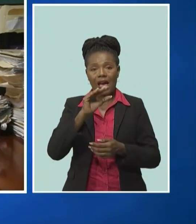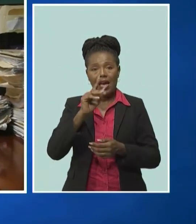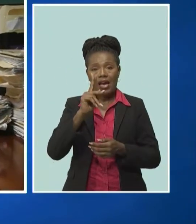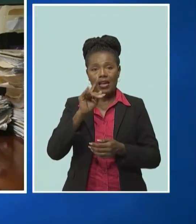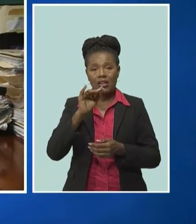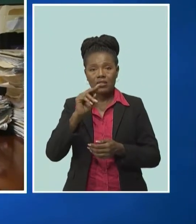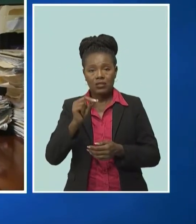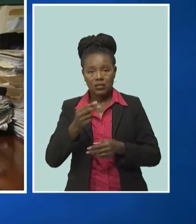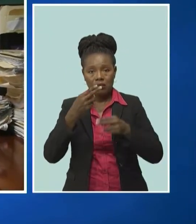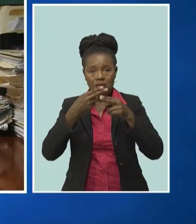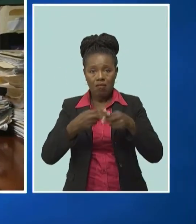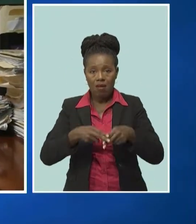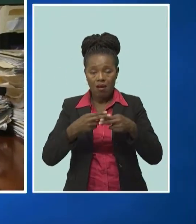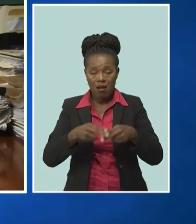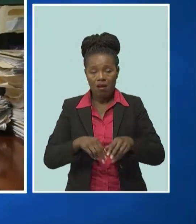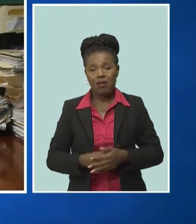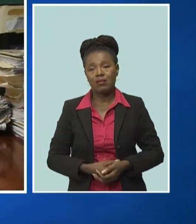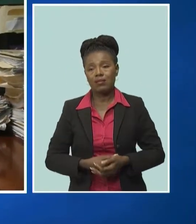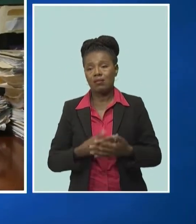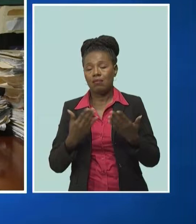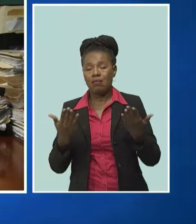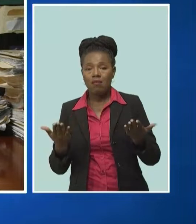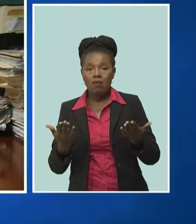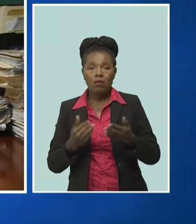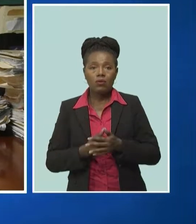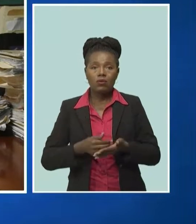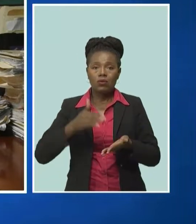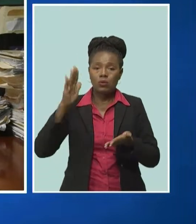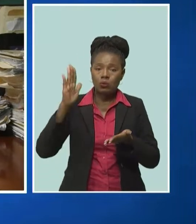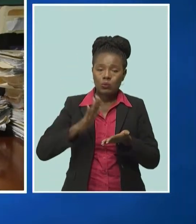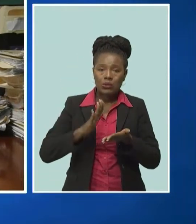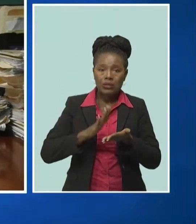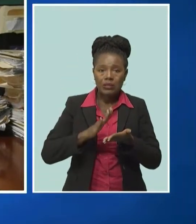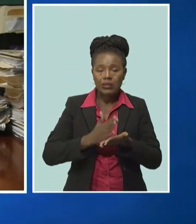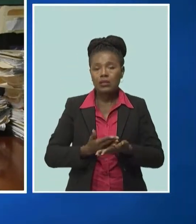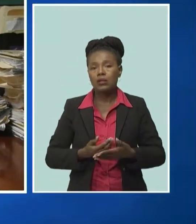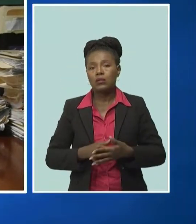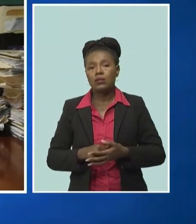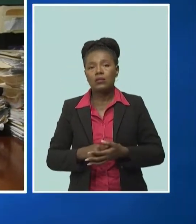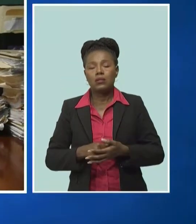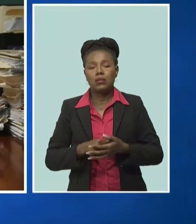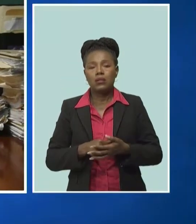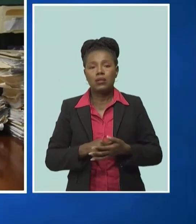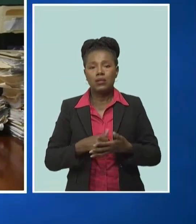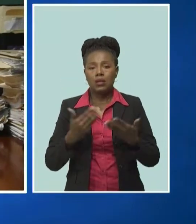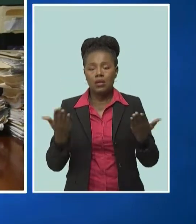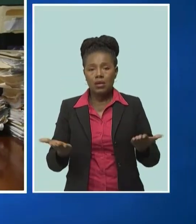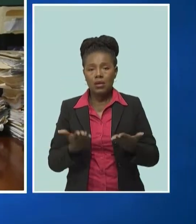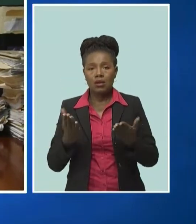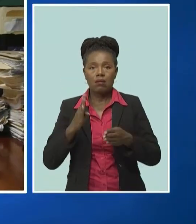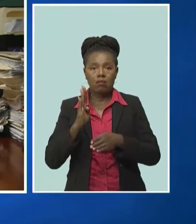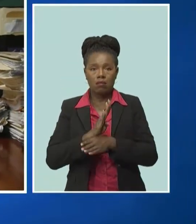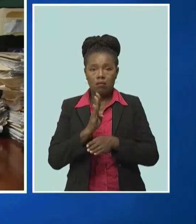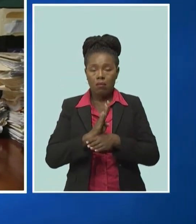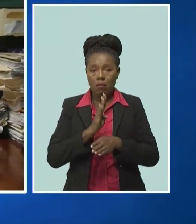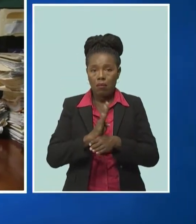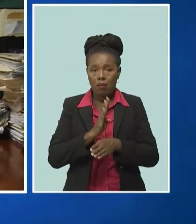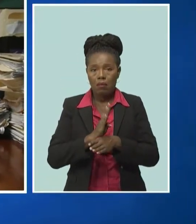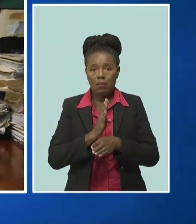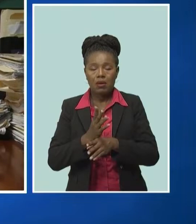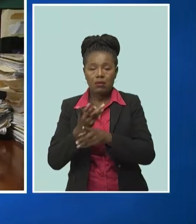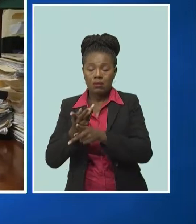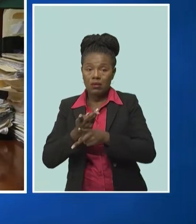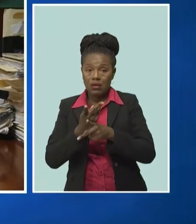example, and a reduction in the overall production in Barbados. Some persons